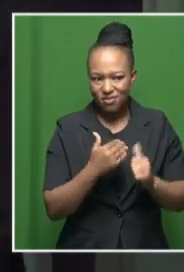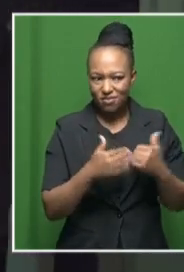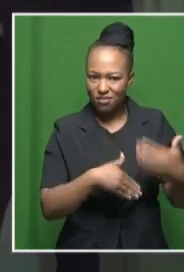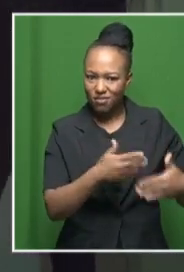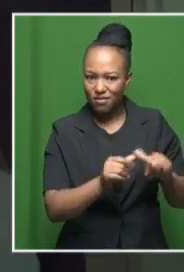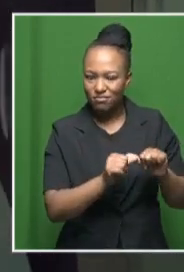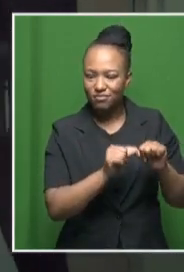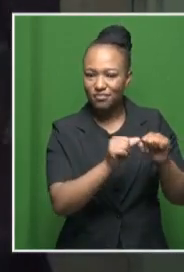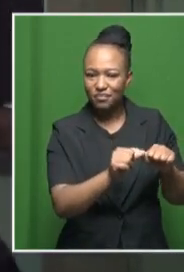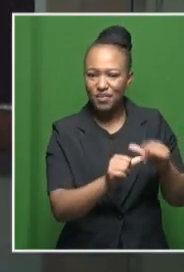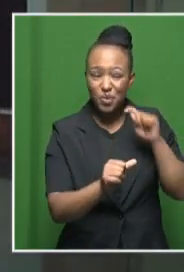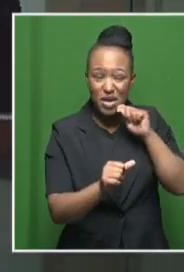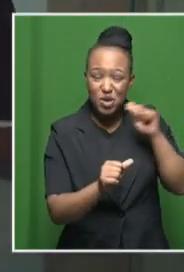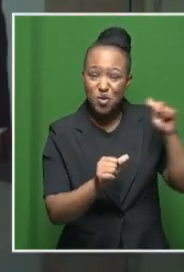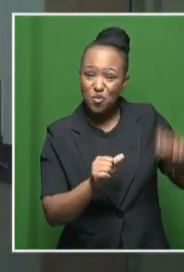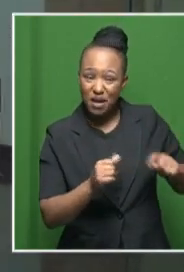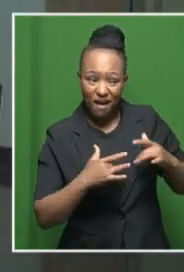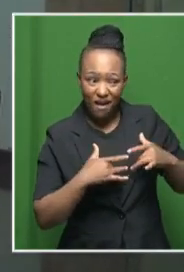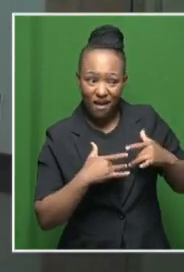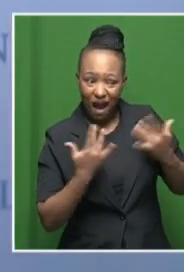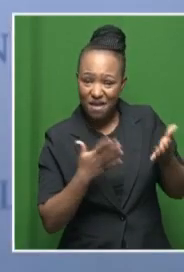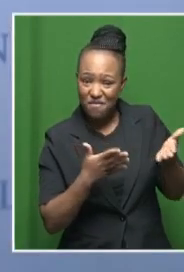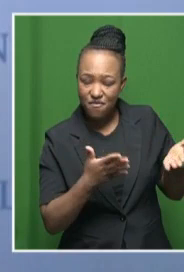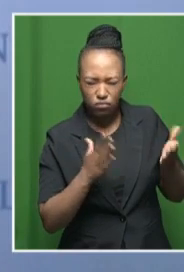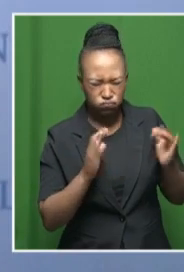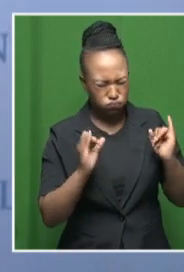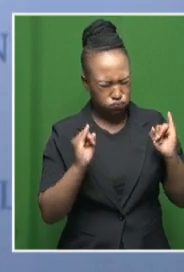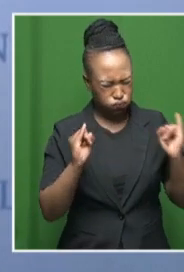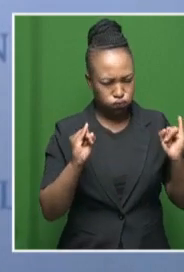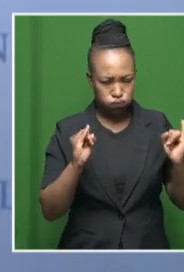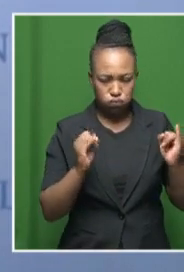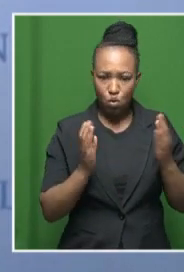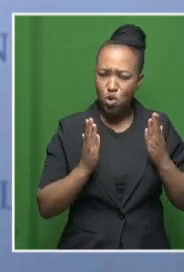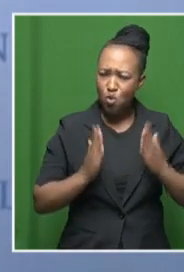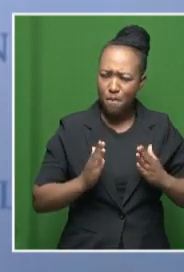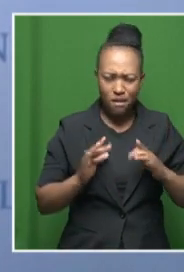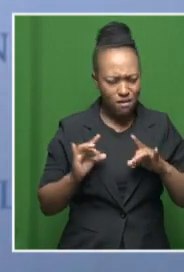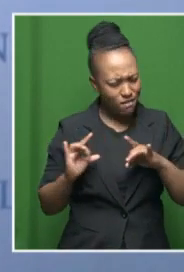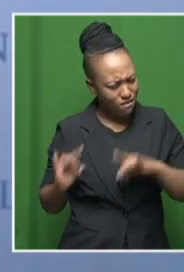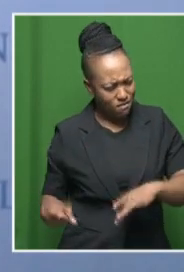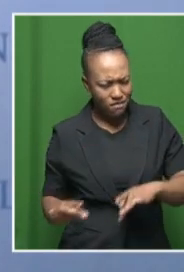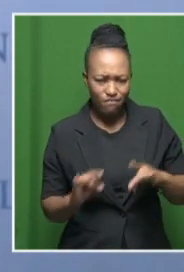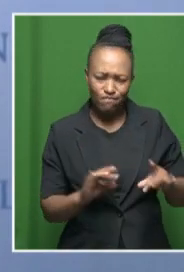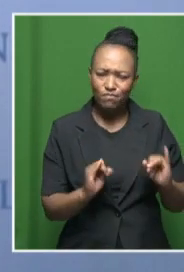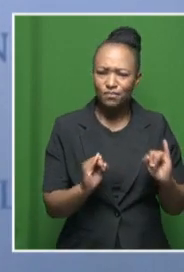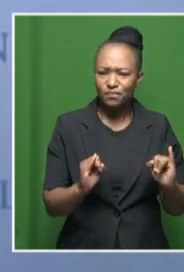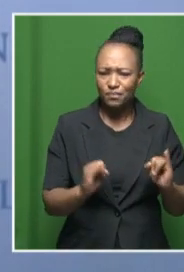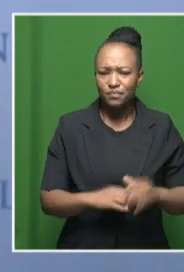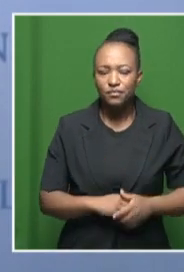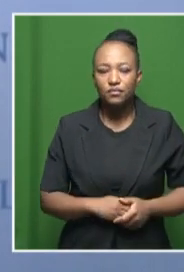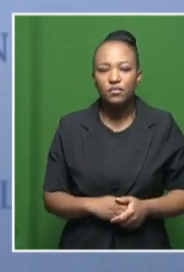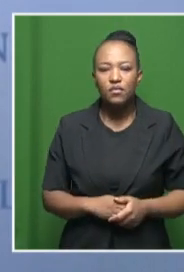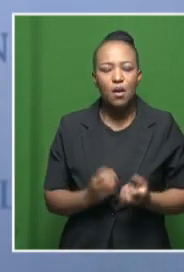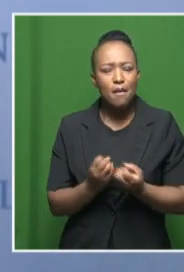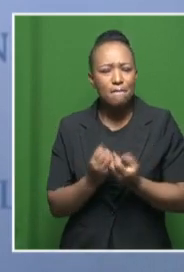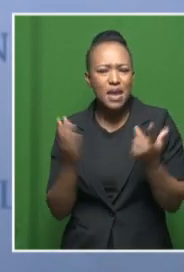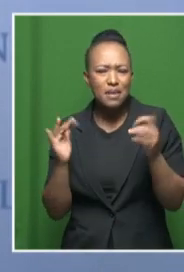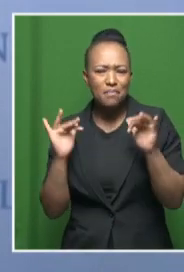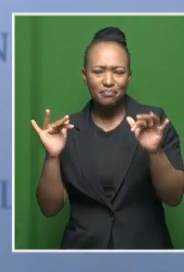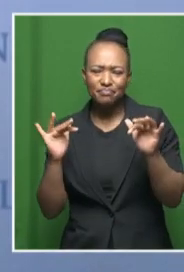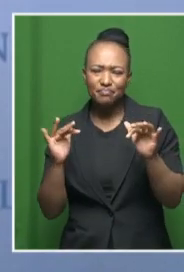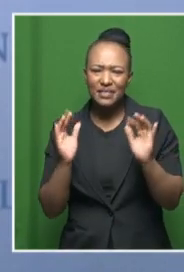were facing a living hell. We have seen appalling human suffering and destruction in cities, towns